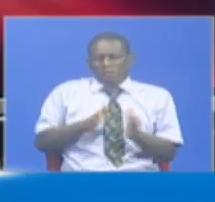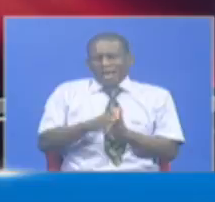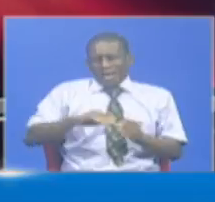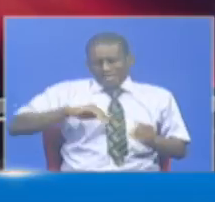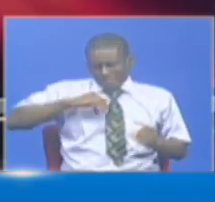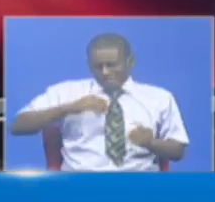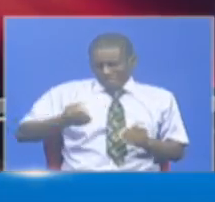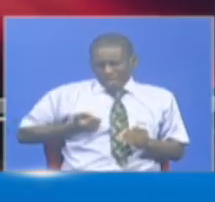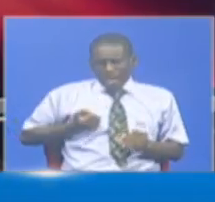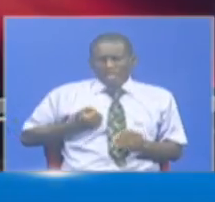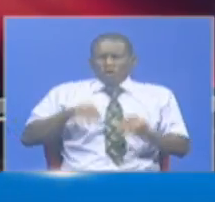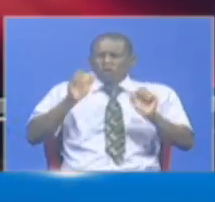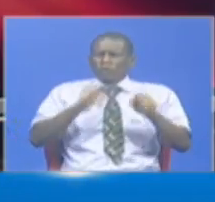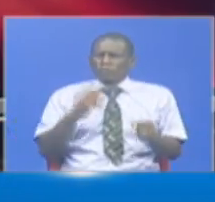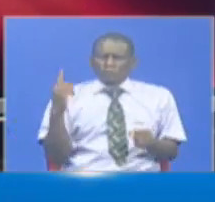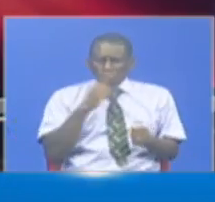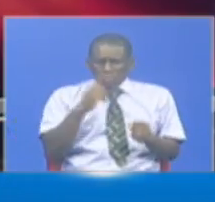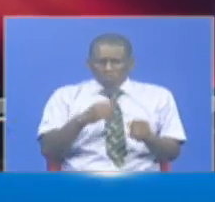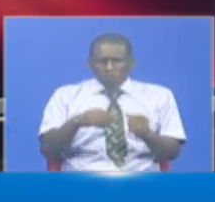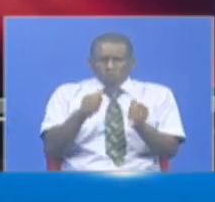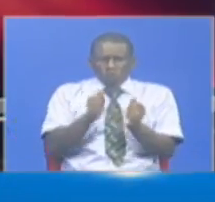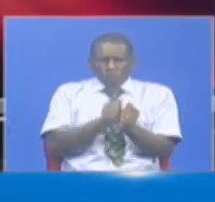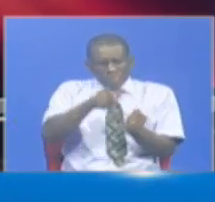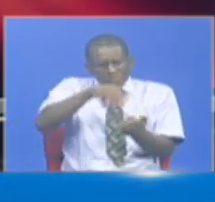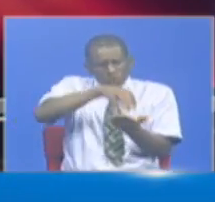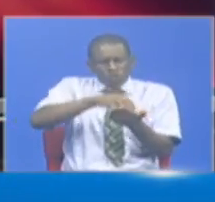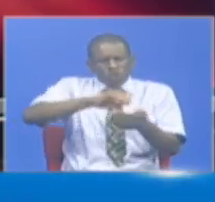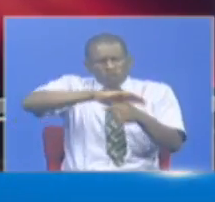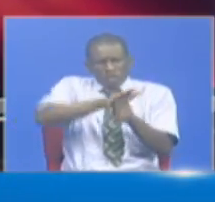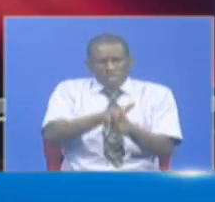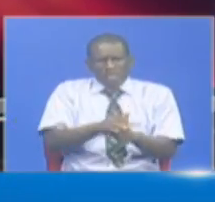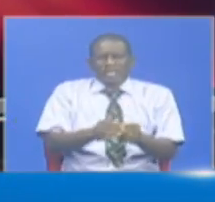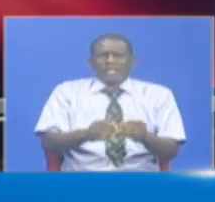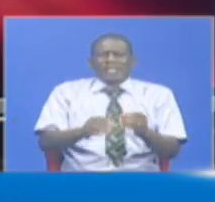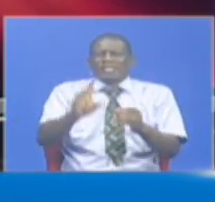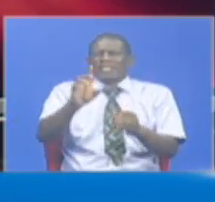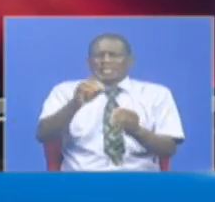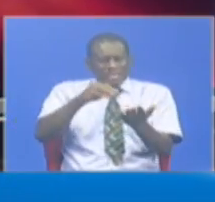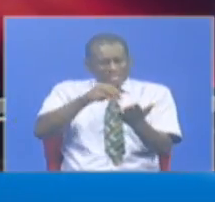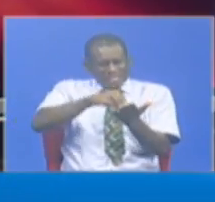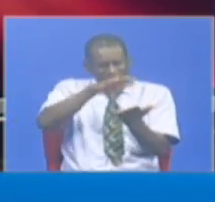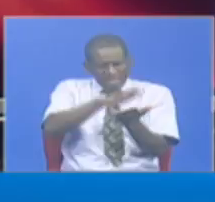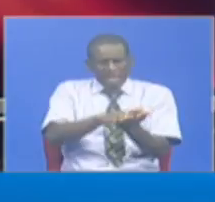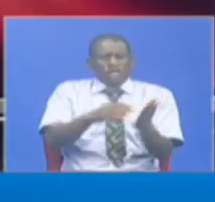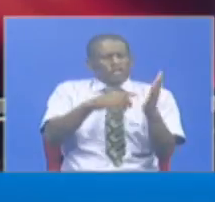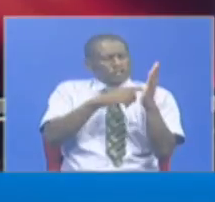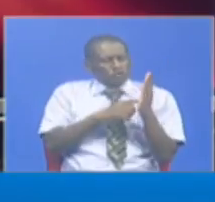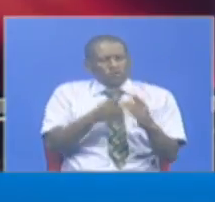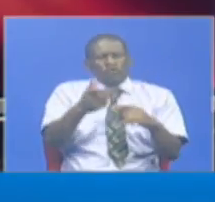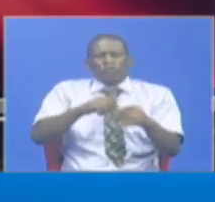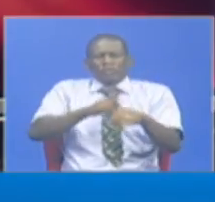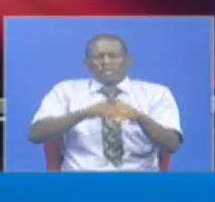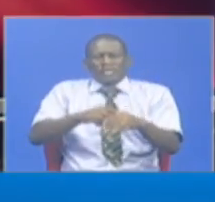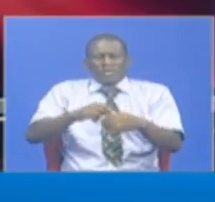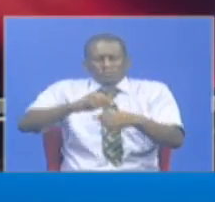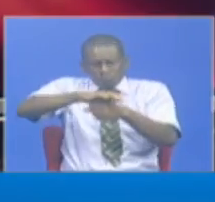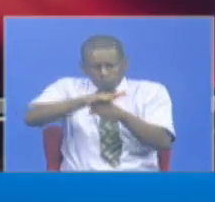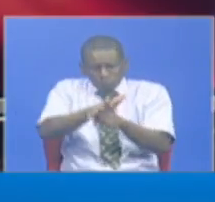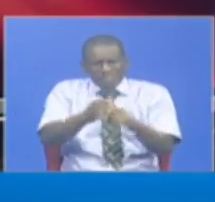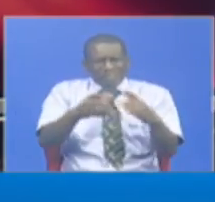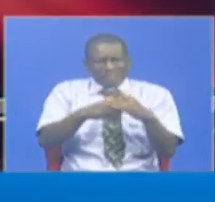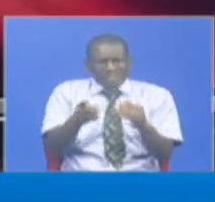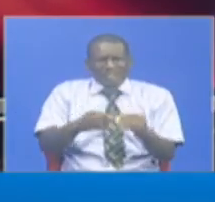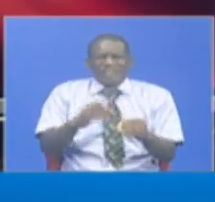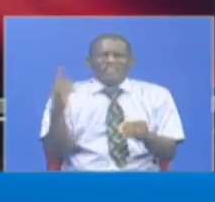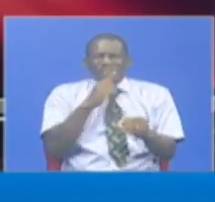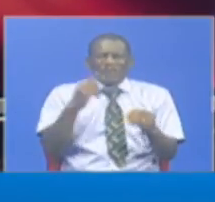to worsen in the context of COVID-19. Emerging data shows that since the outbreak, reports of violence against women, and